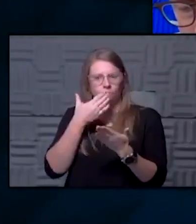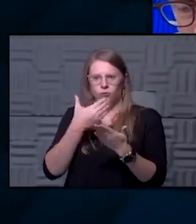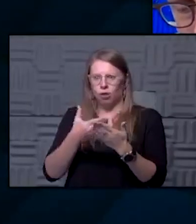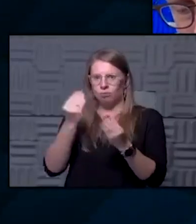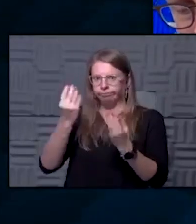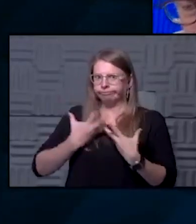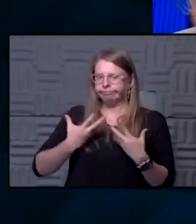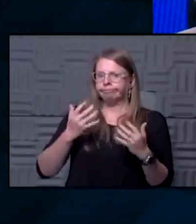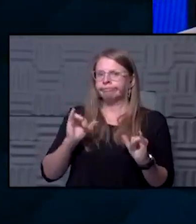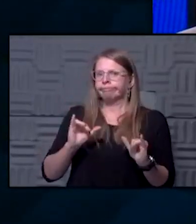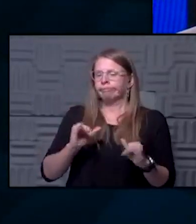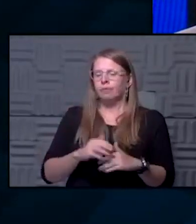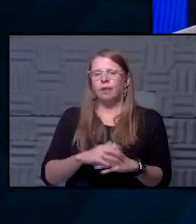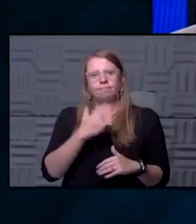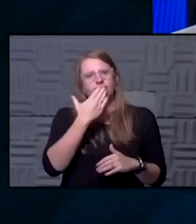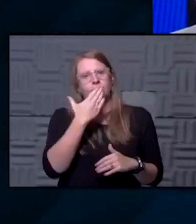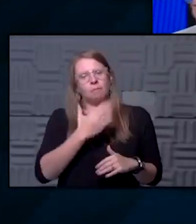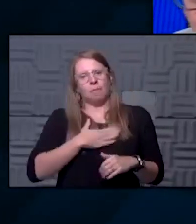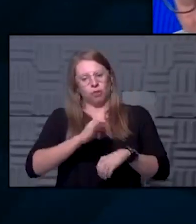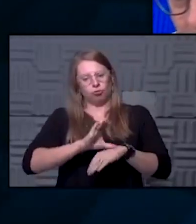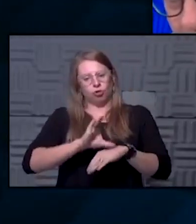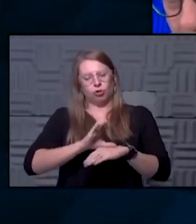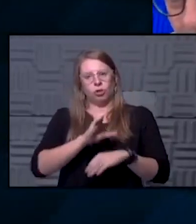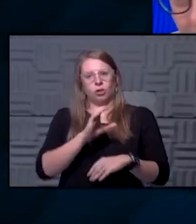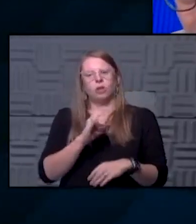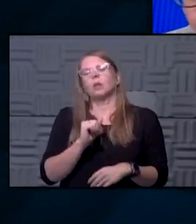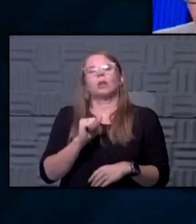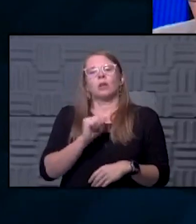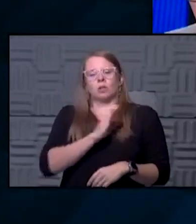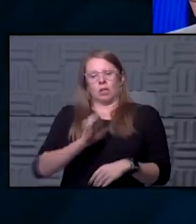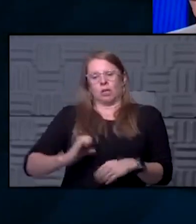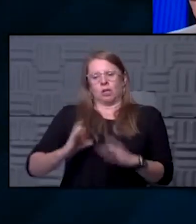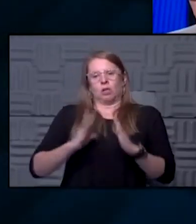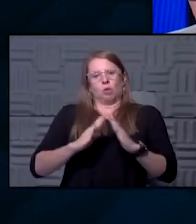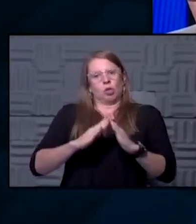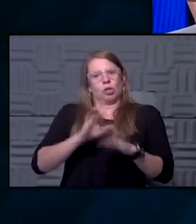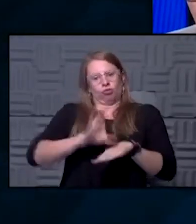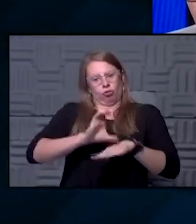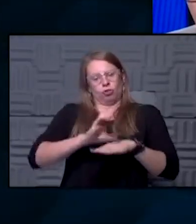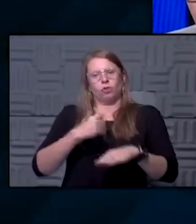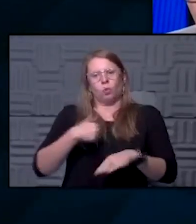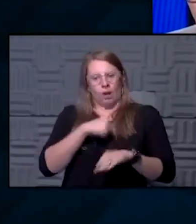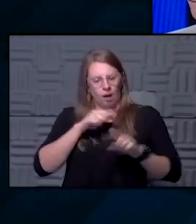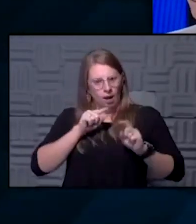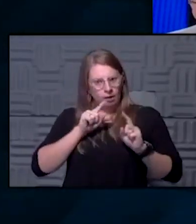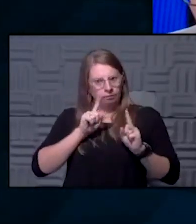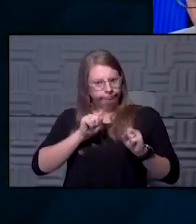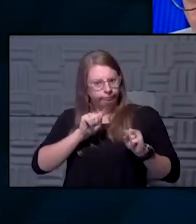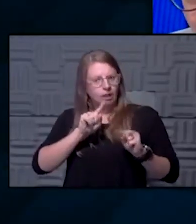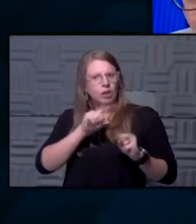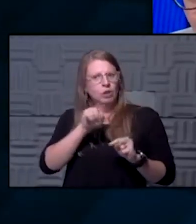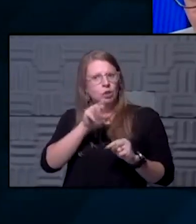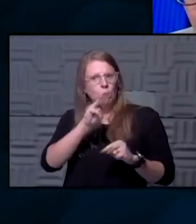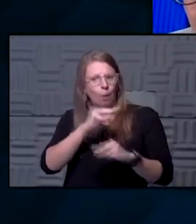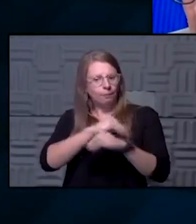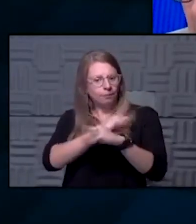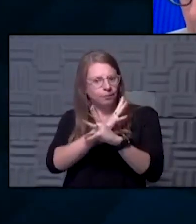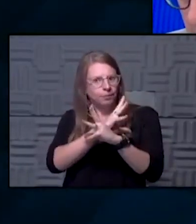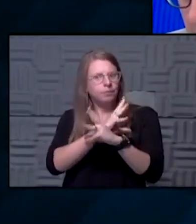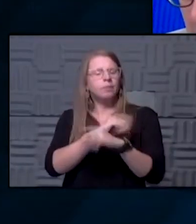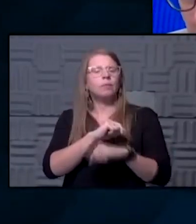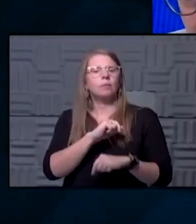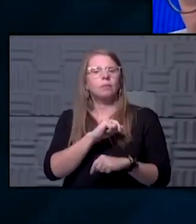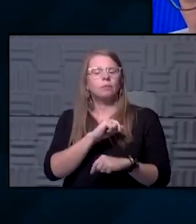And, I think my church, Community Christian Church, did the same thing. We are out there and doing our Zoom and just